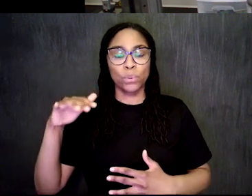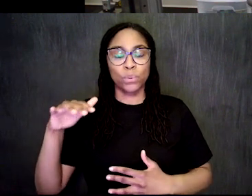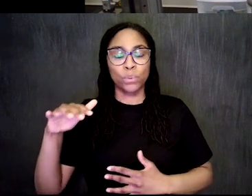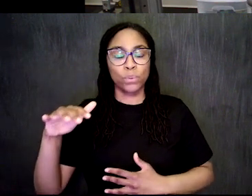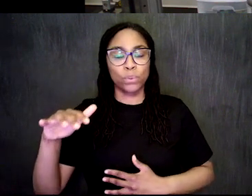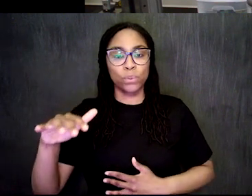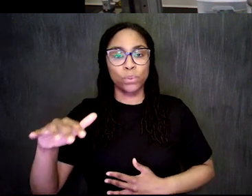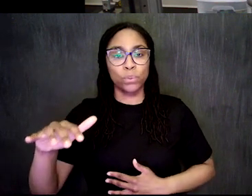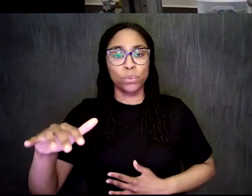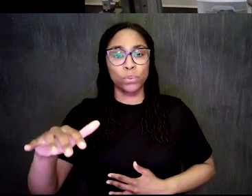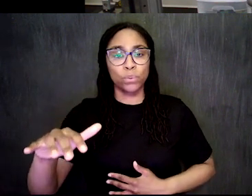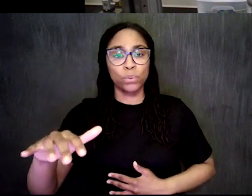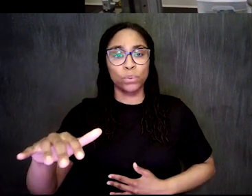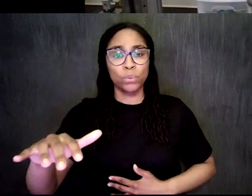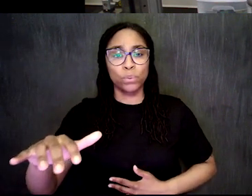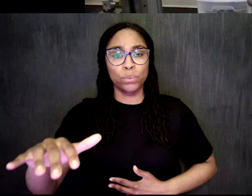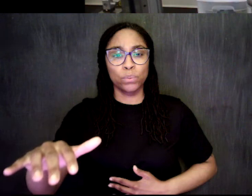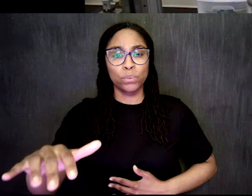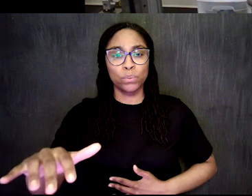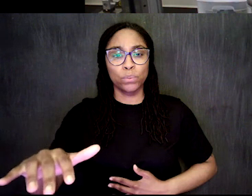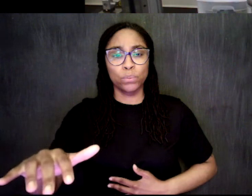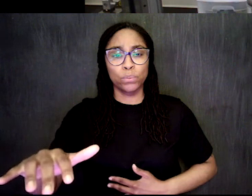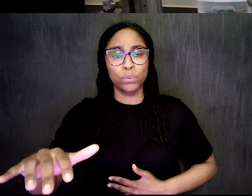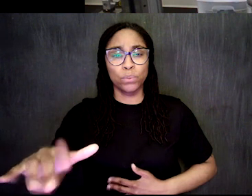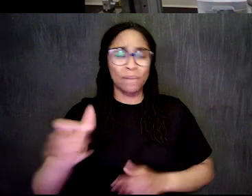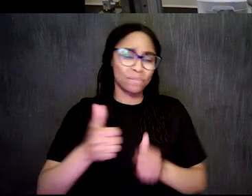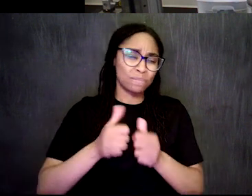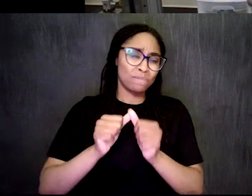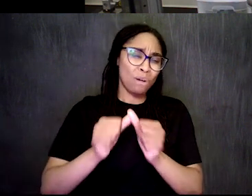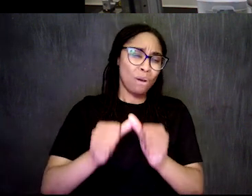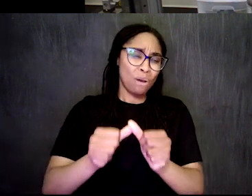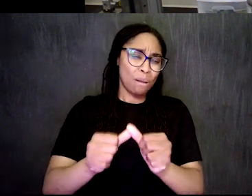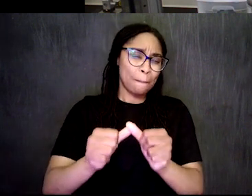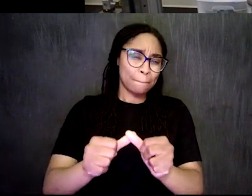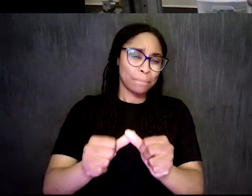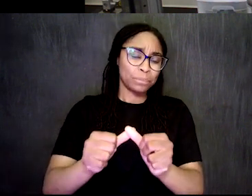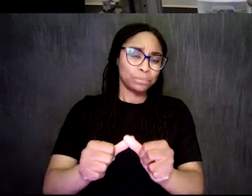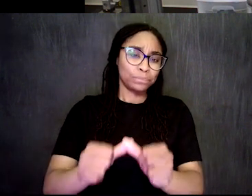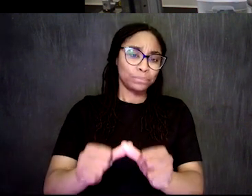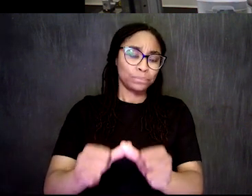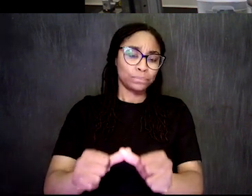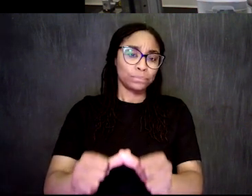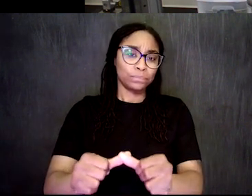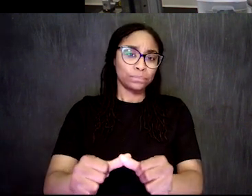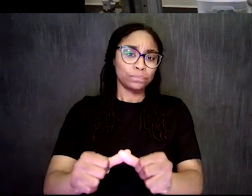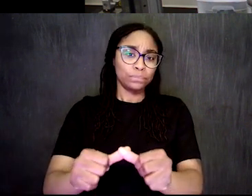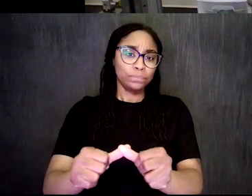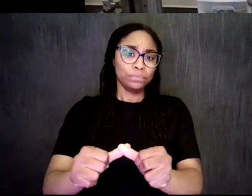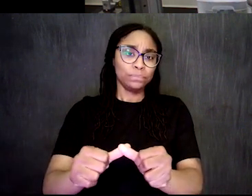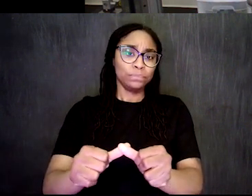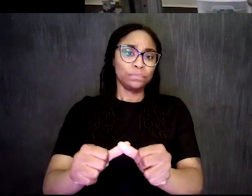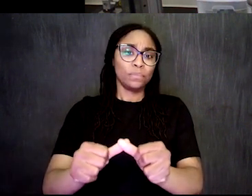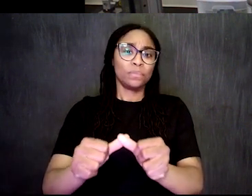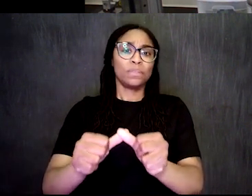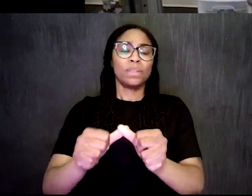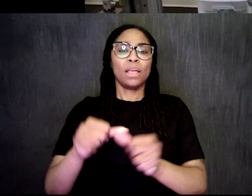Last one. Exhale. Big reach, long exhale as far as you can. Keeping the knees